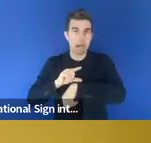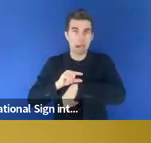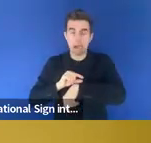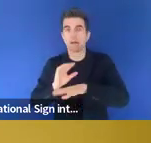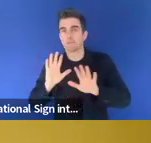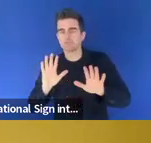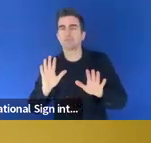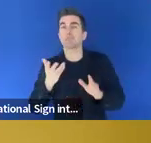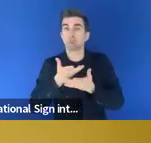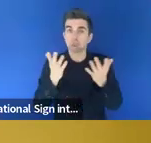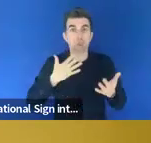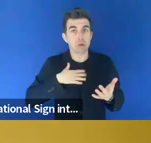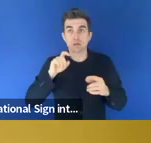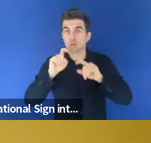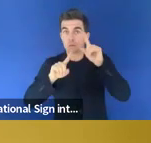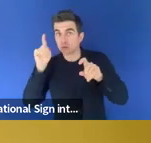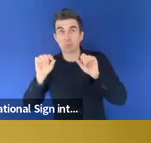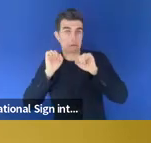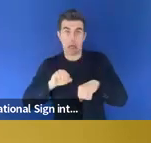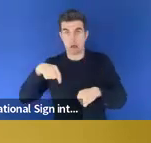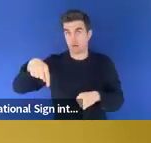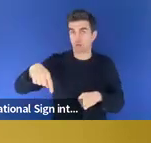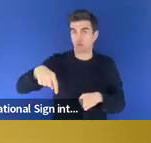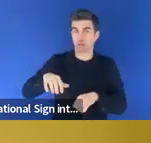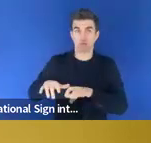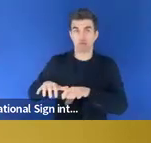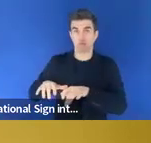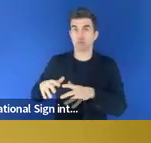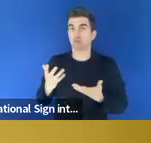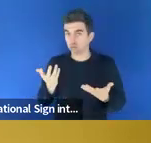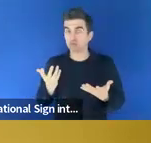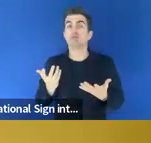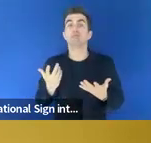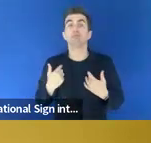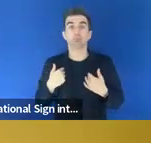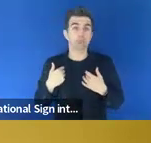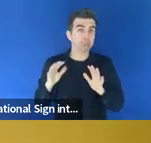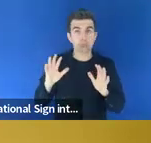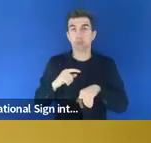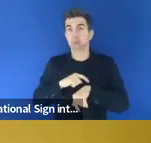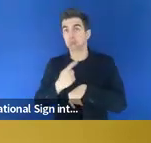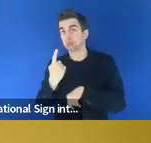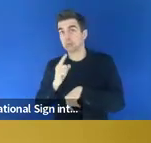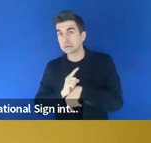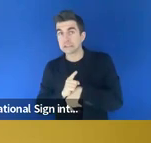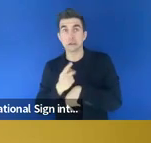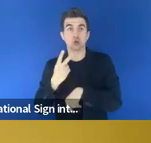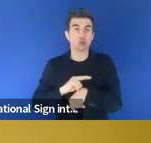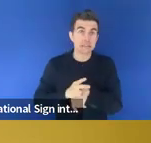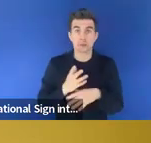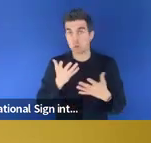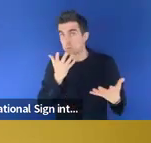will wrap up. So I'll give you a minute or two to respond to the Q&A. And if I don't see any questions coming